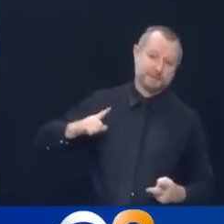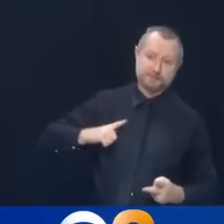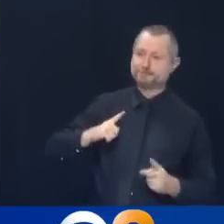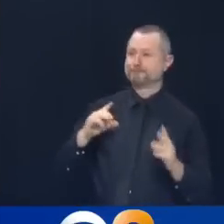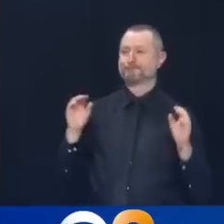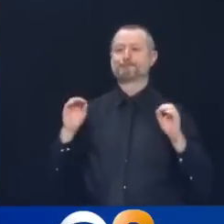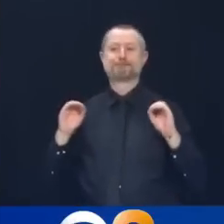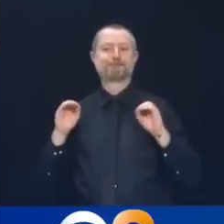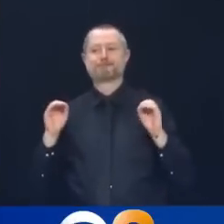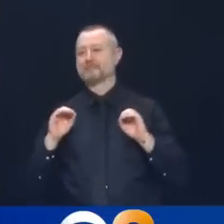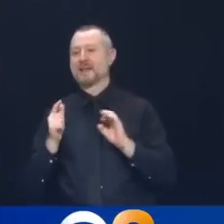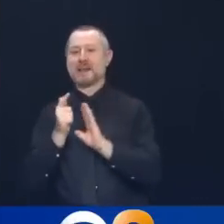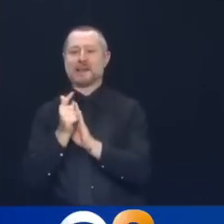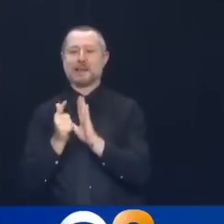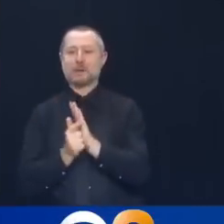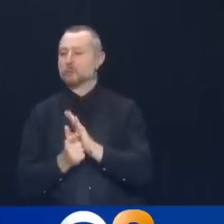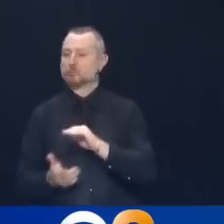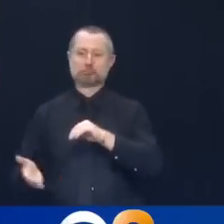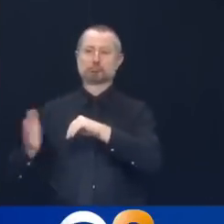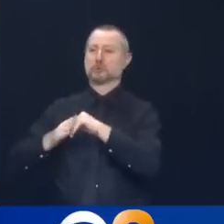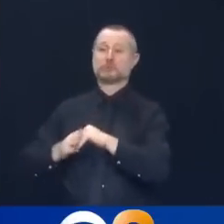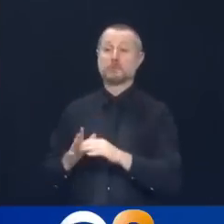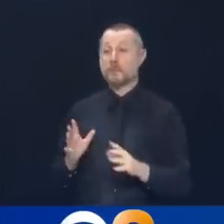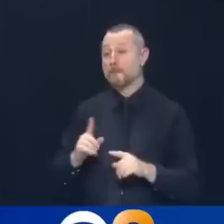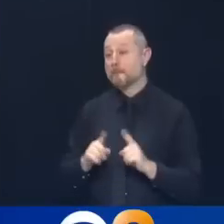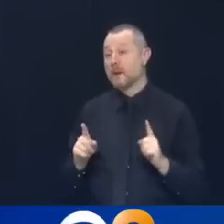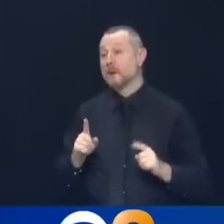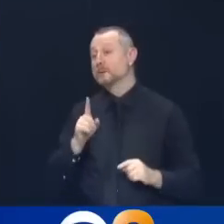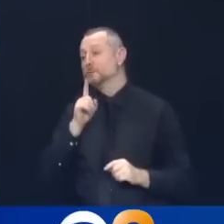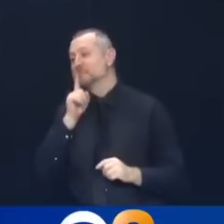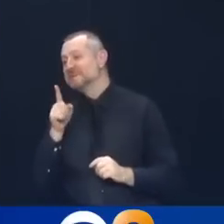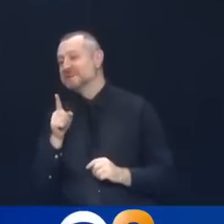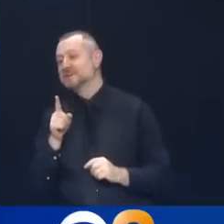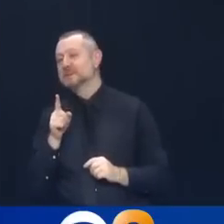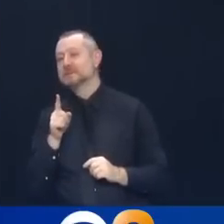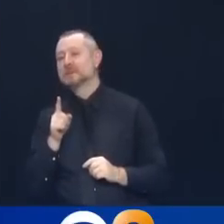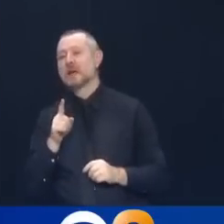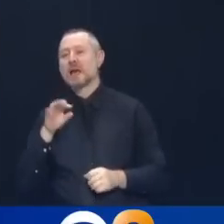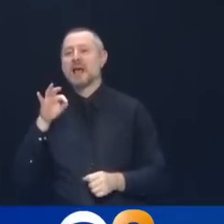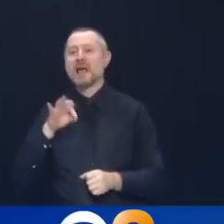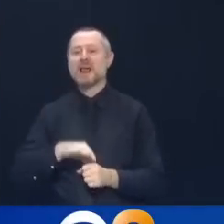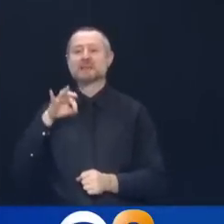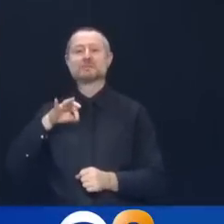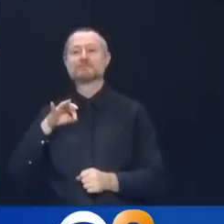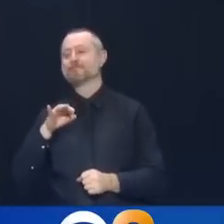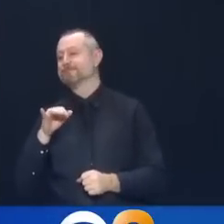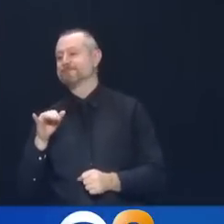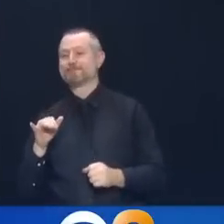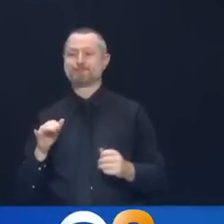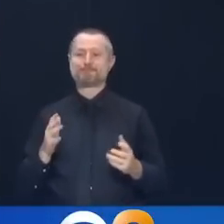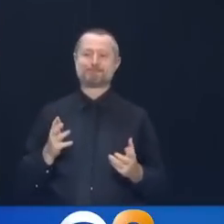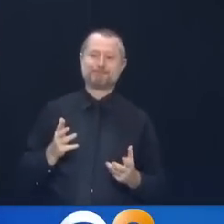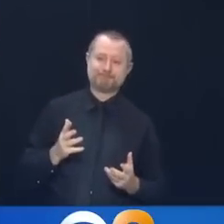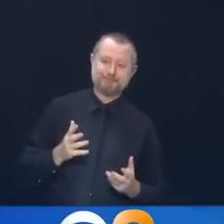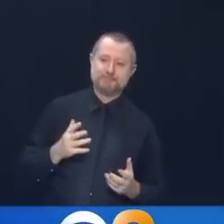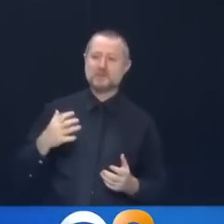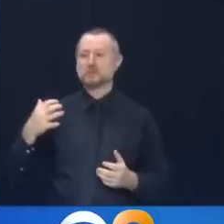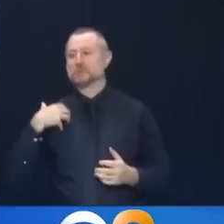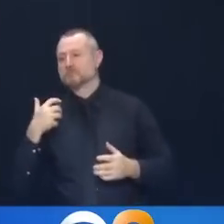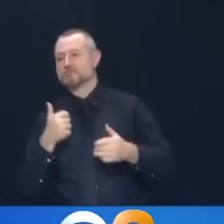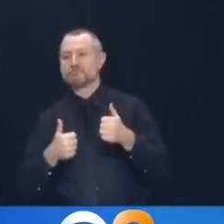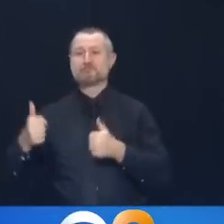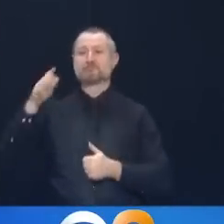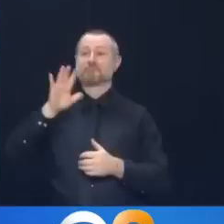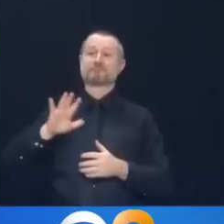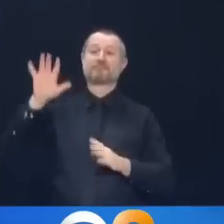Technically, the elected, the 4 statewide do, and the commissioners do.